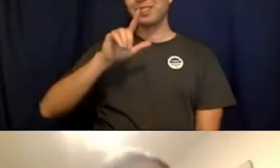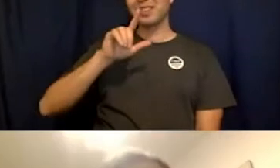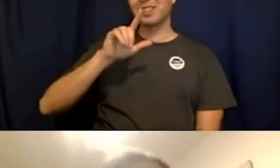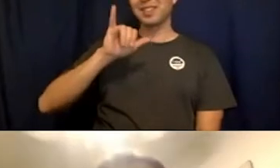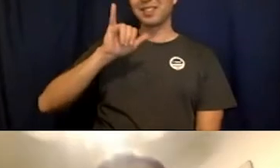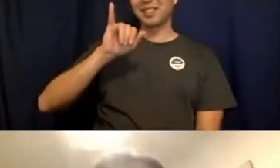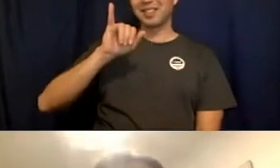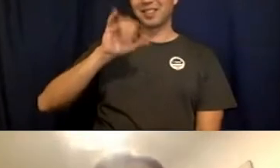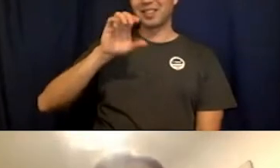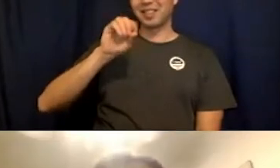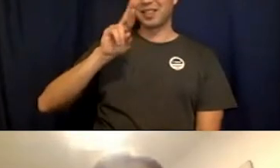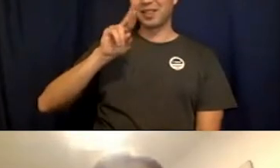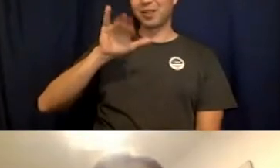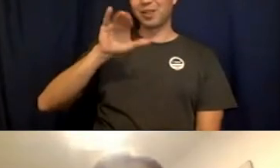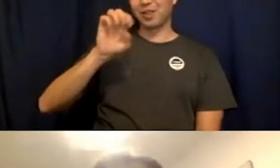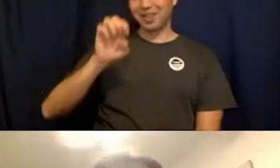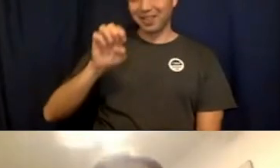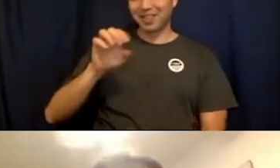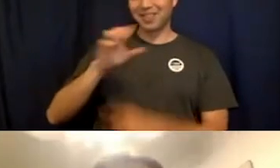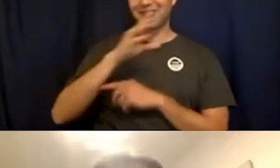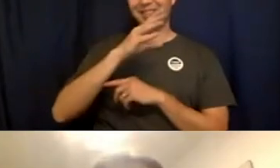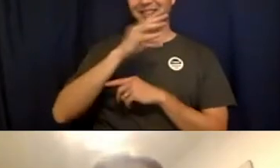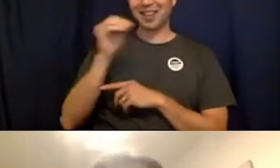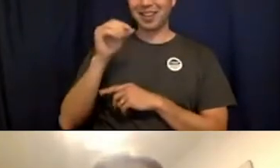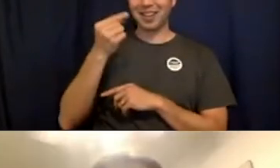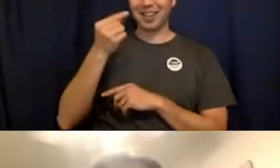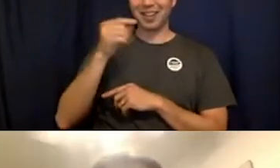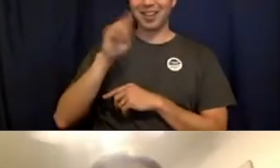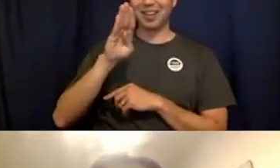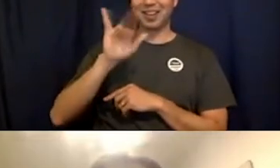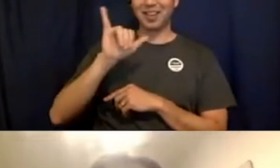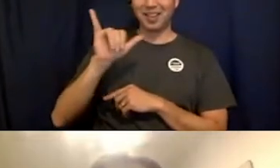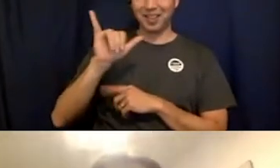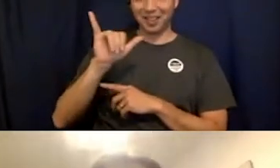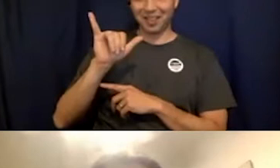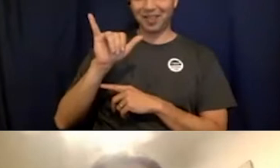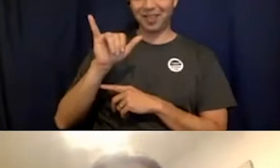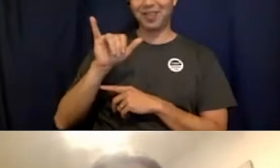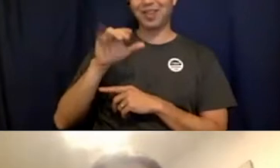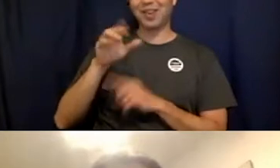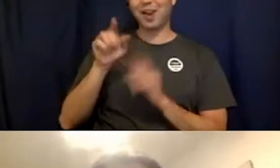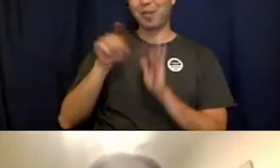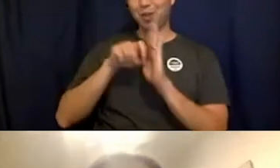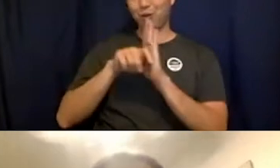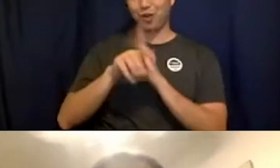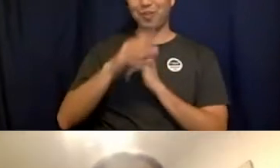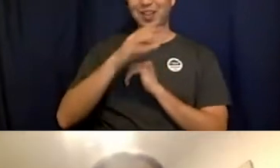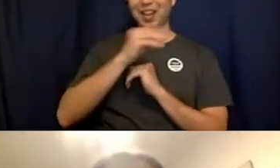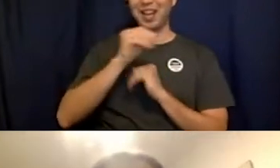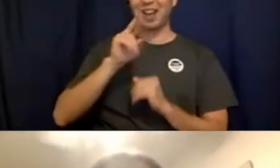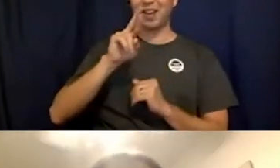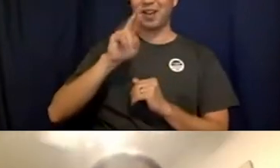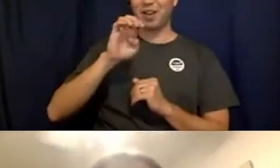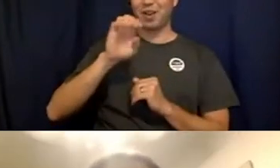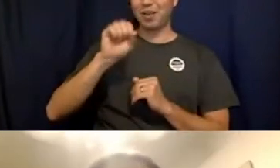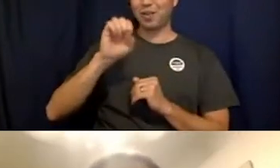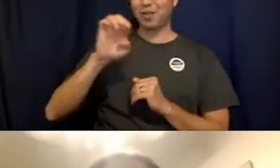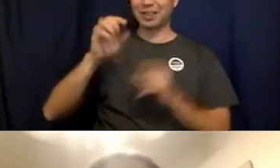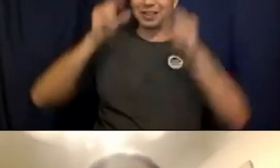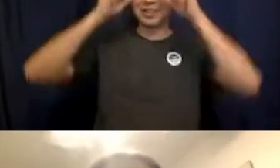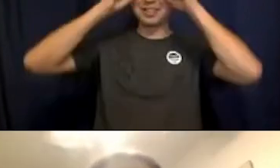What's ironic is you sharing that is a little disturbing. Why is that? Yeah, I don't